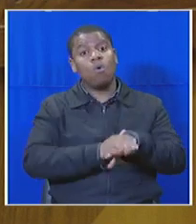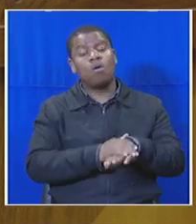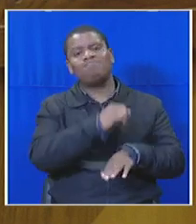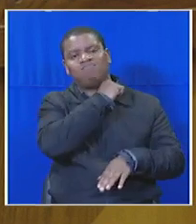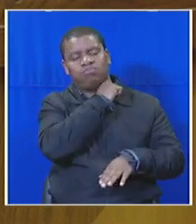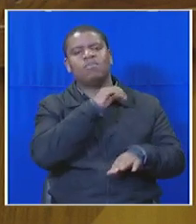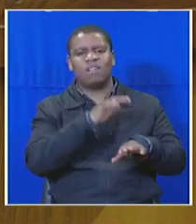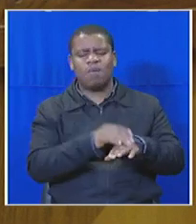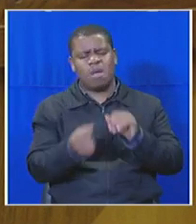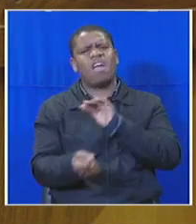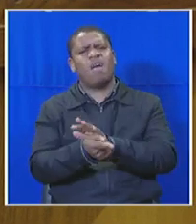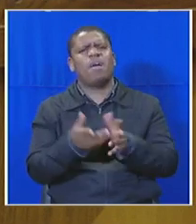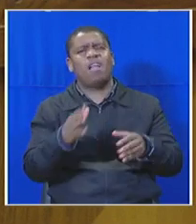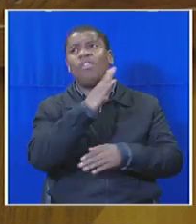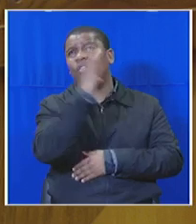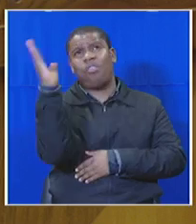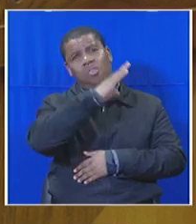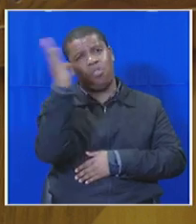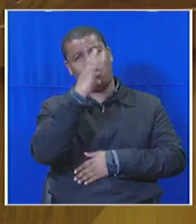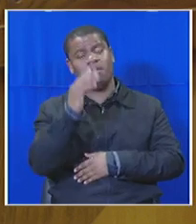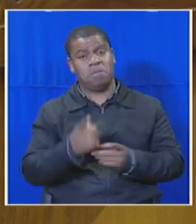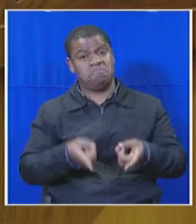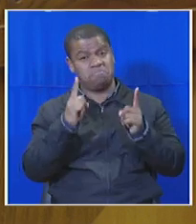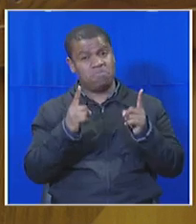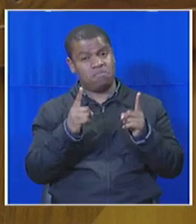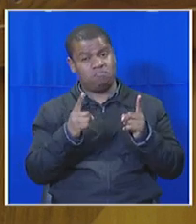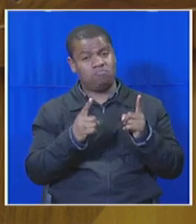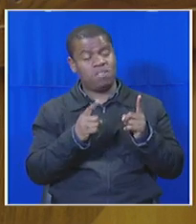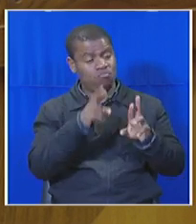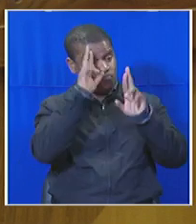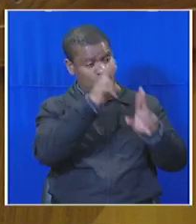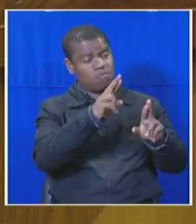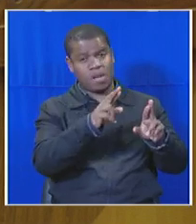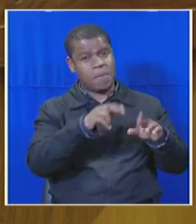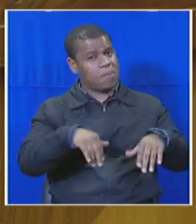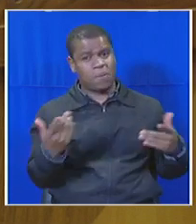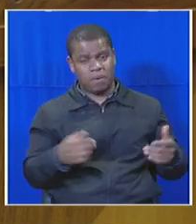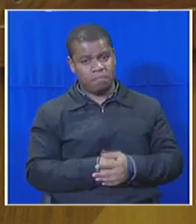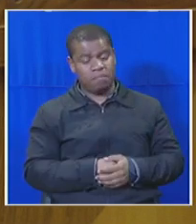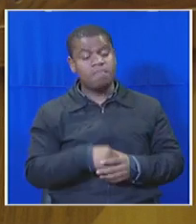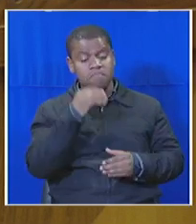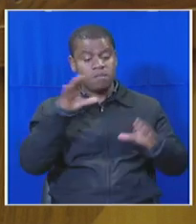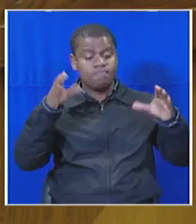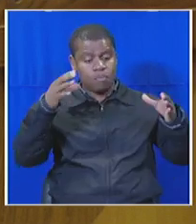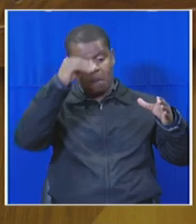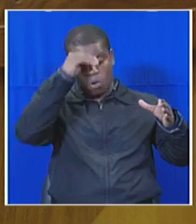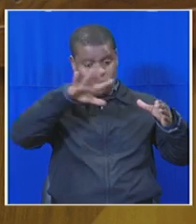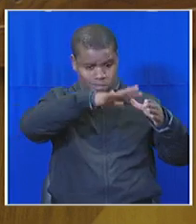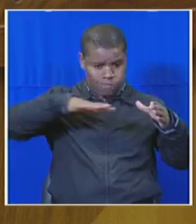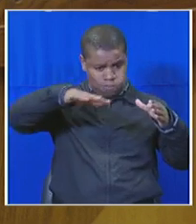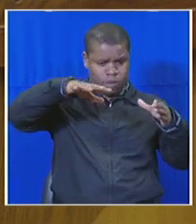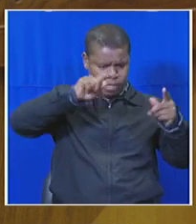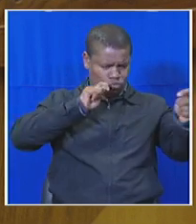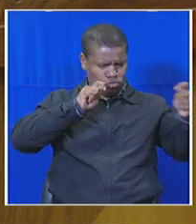of criminality must have a total overhaul. The Minister has come up with